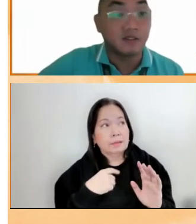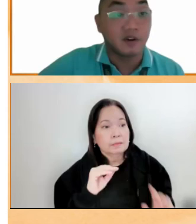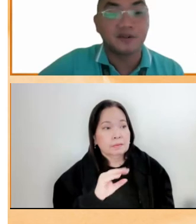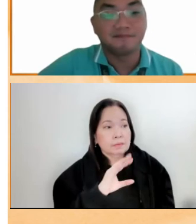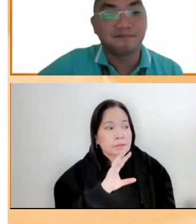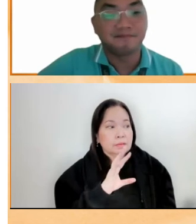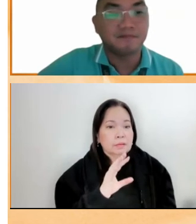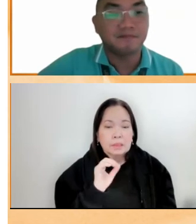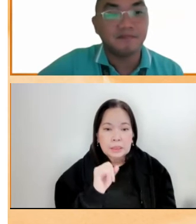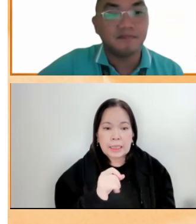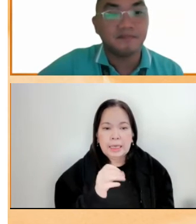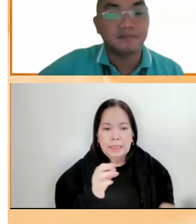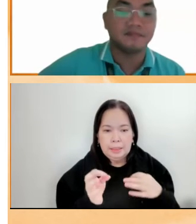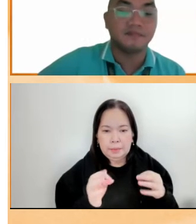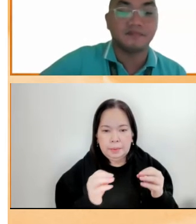would explain it further.